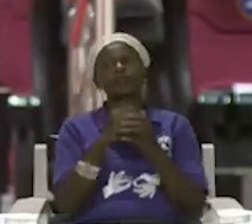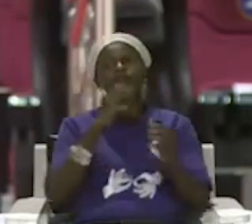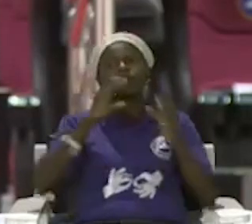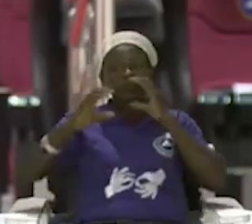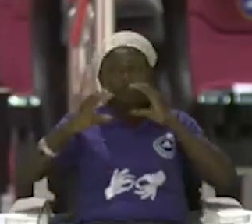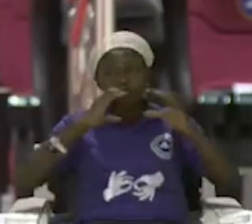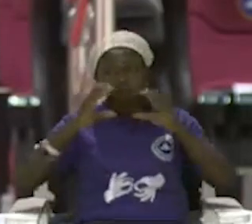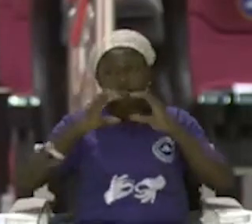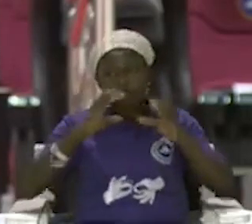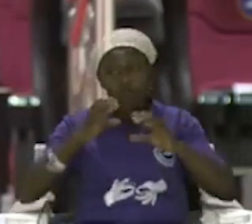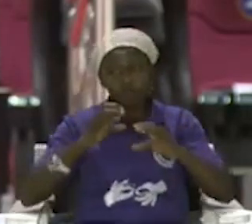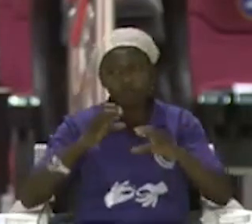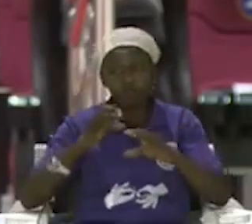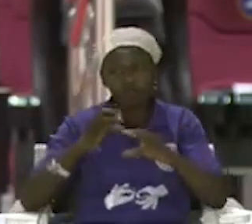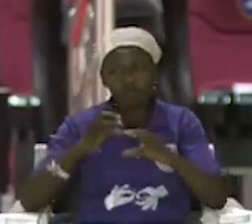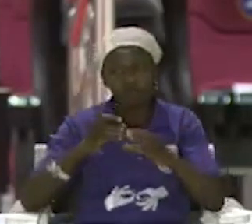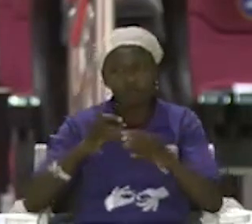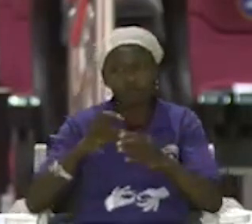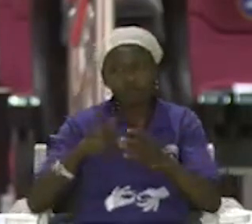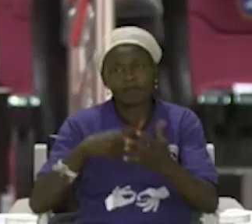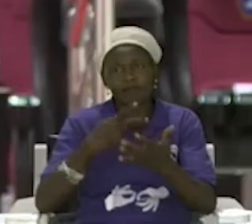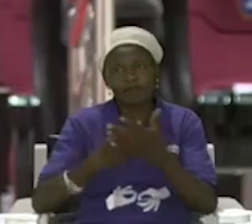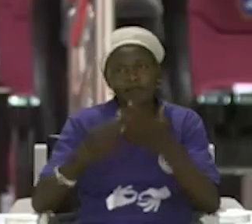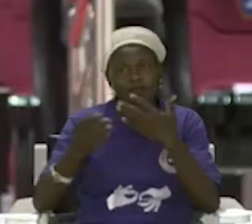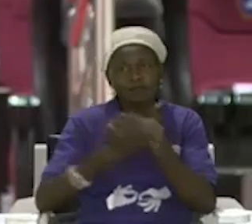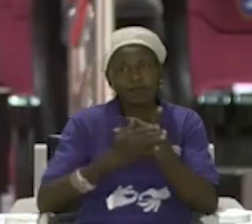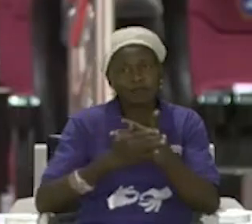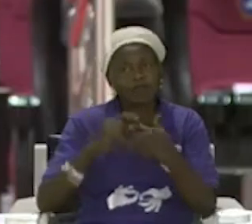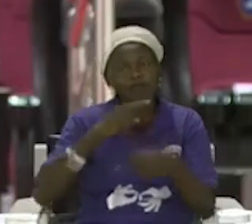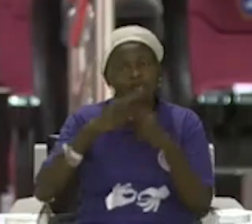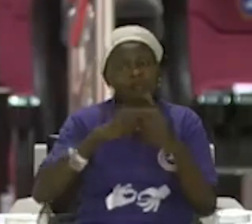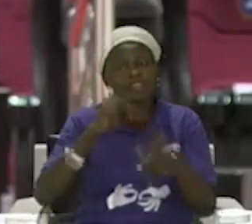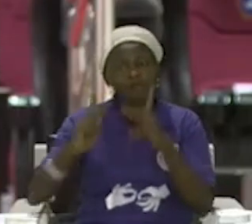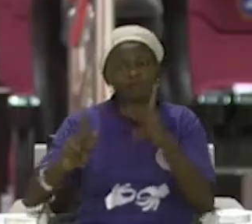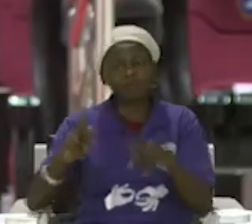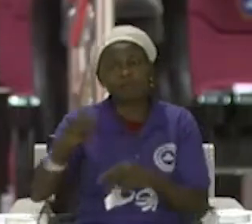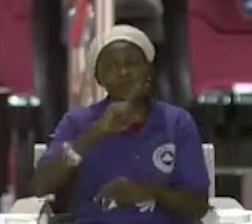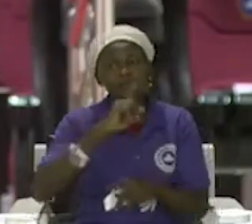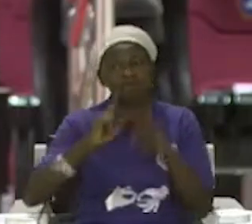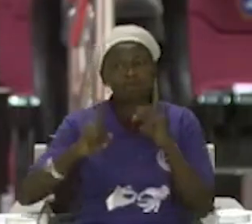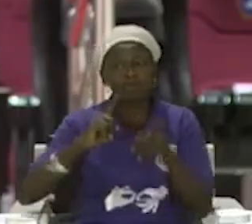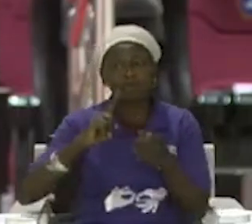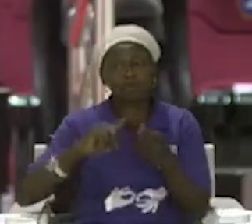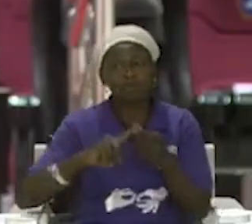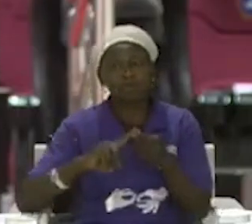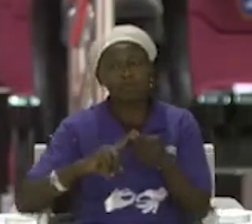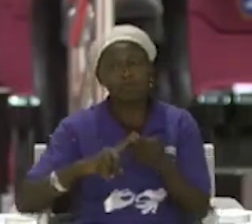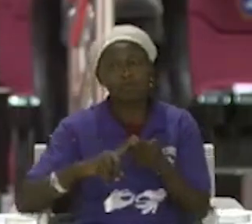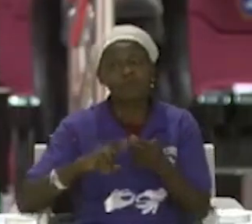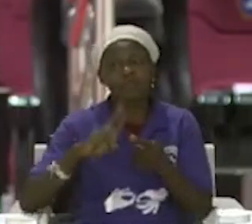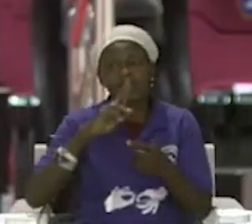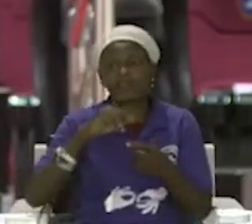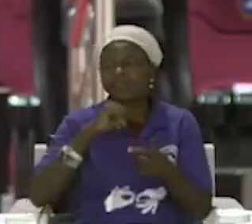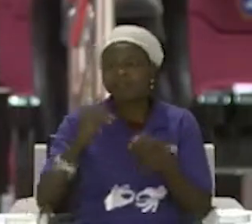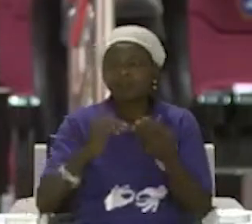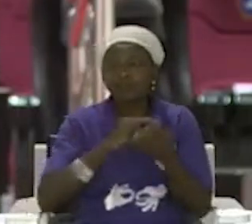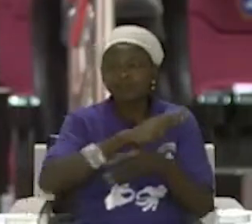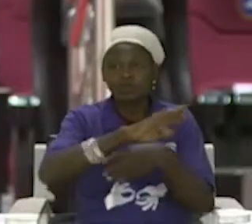Communication falls flat when the people you are talking to are not